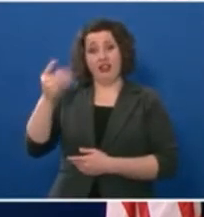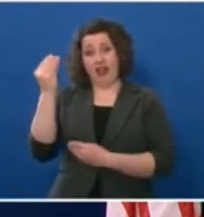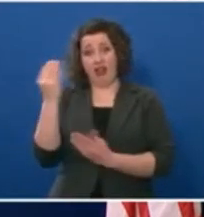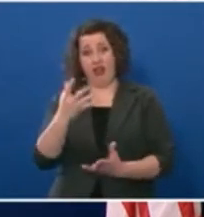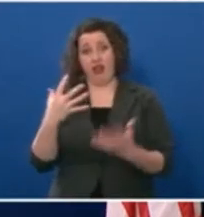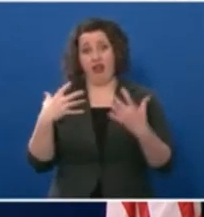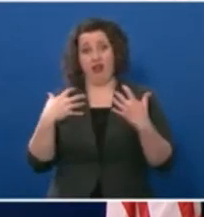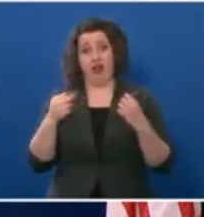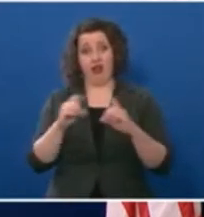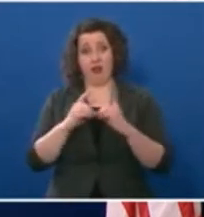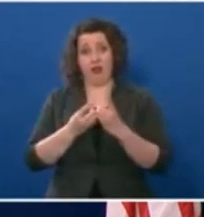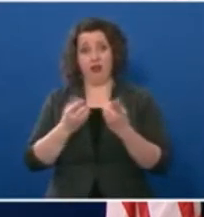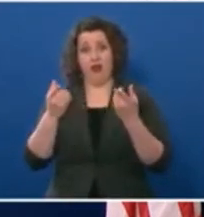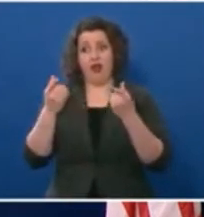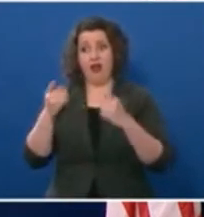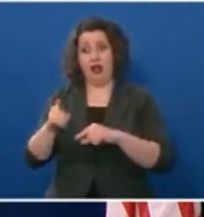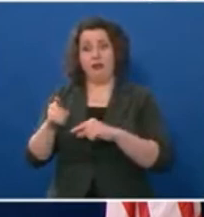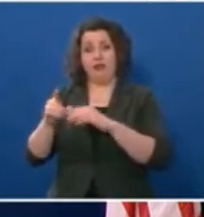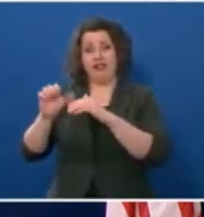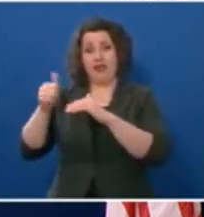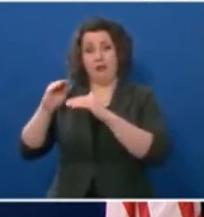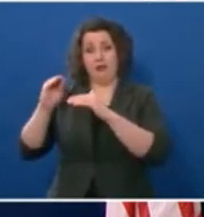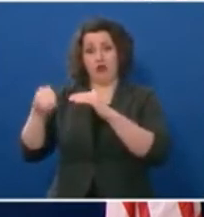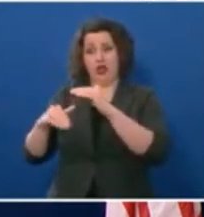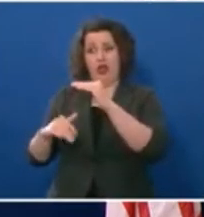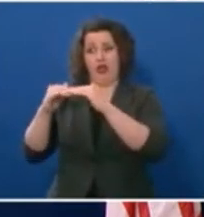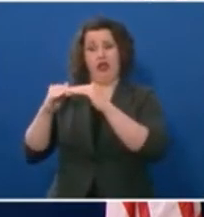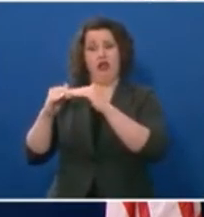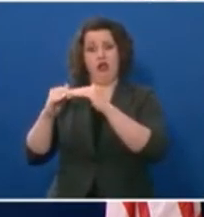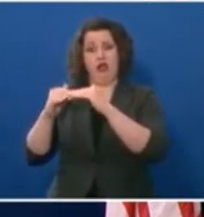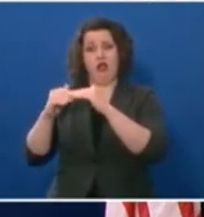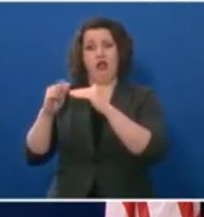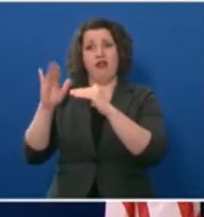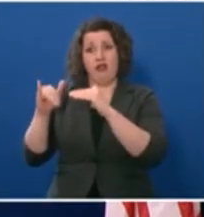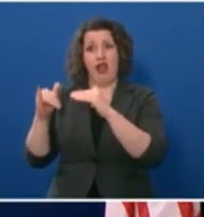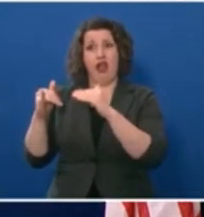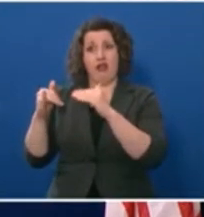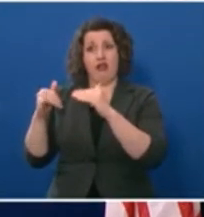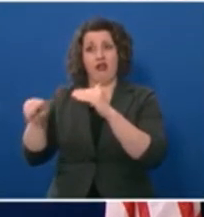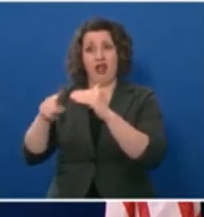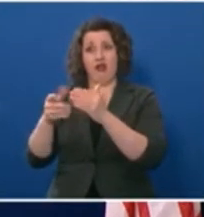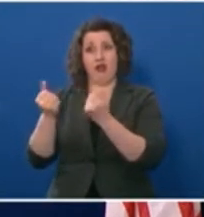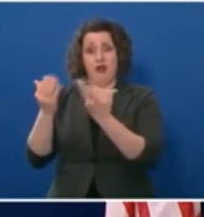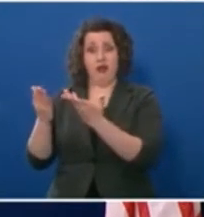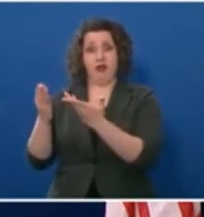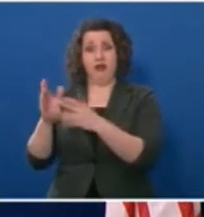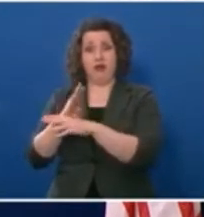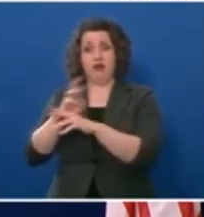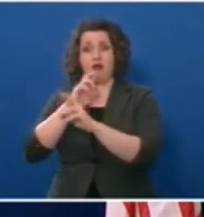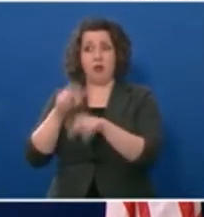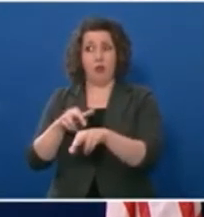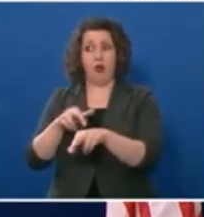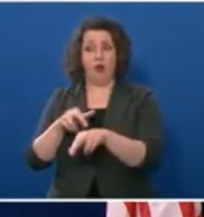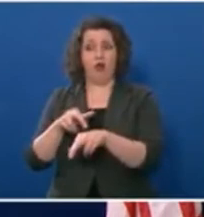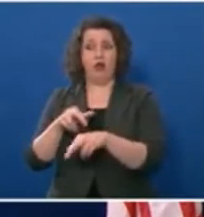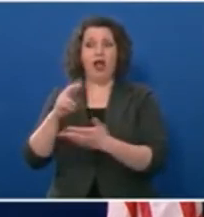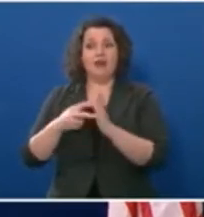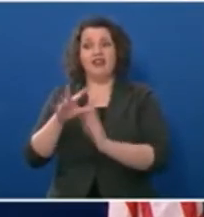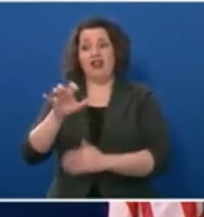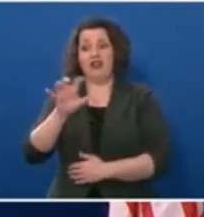Health when its plant hit that 10% threshold that Public Health recommended for businesses to report outbreaks? I mean,